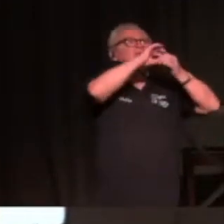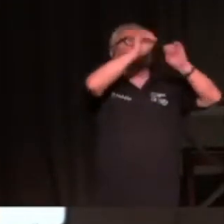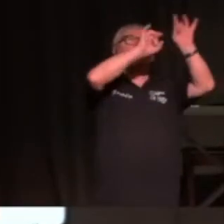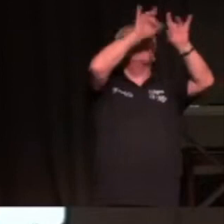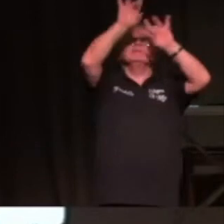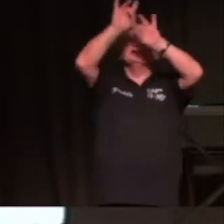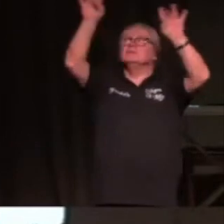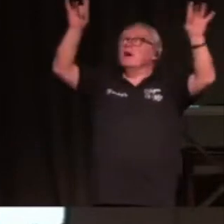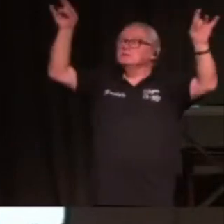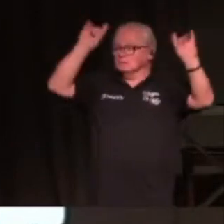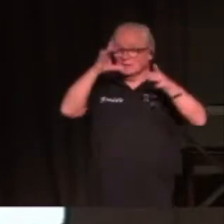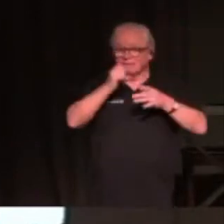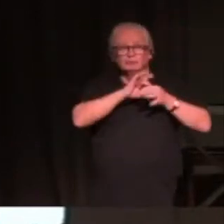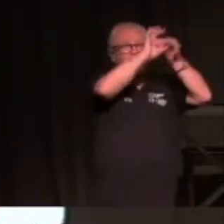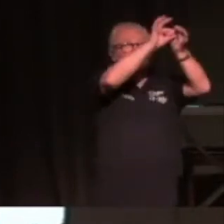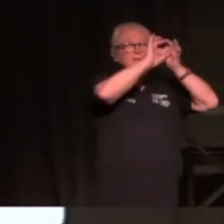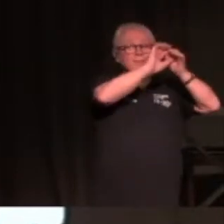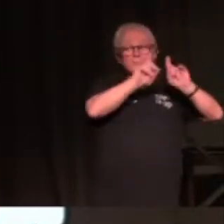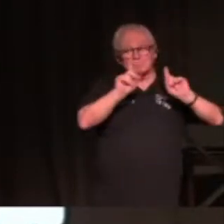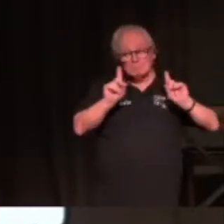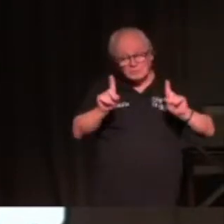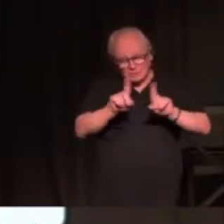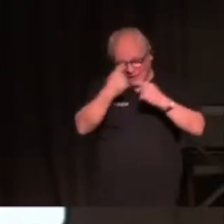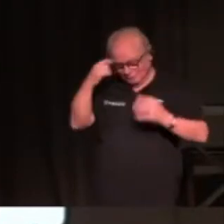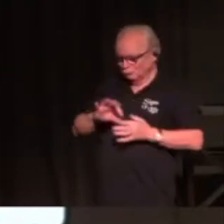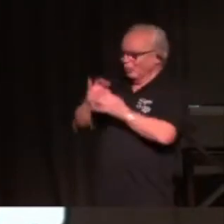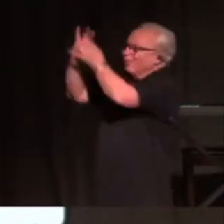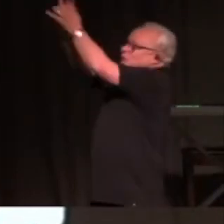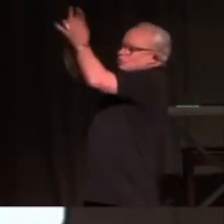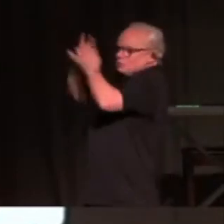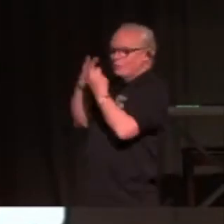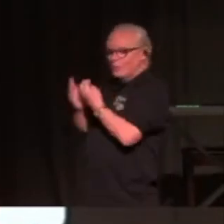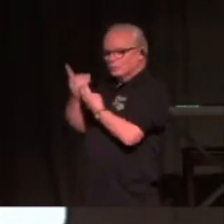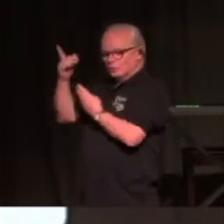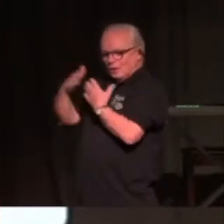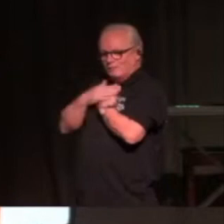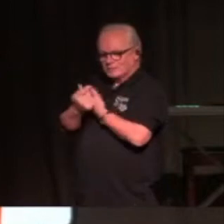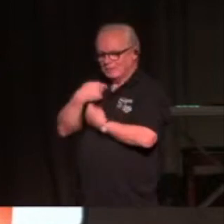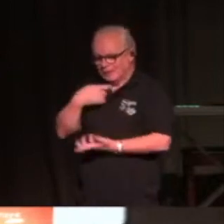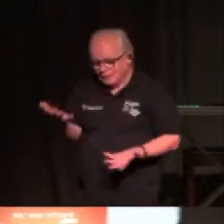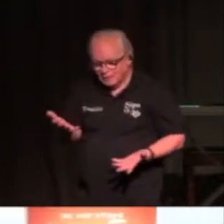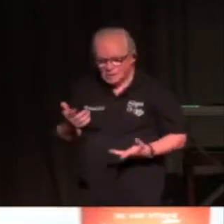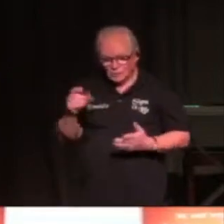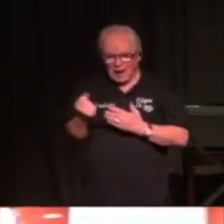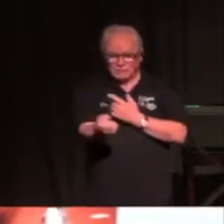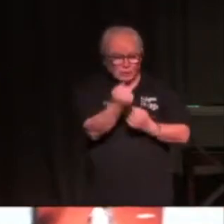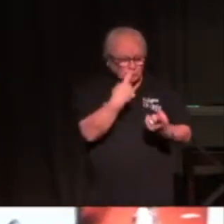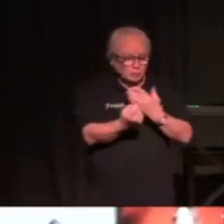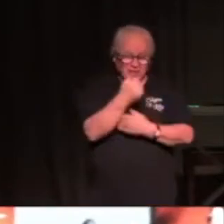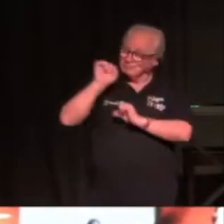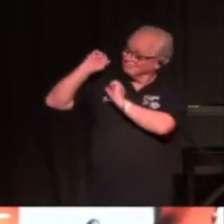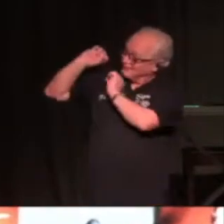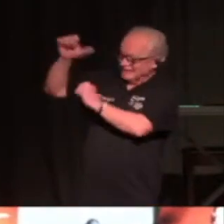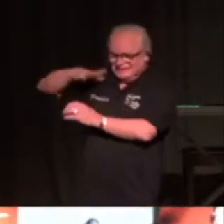with the stars, but you can have a relationship with a God that loved you. And so with that opportunity, that's his desire